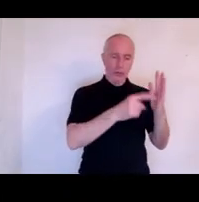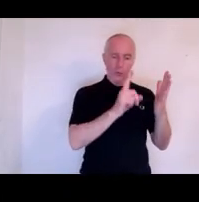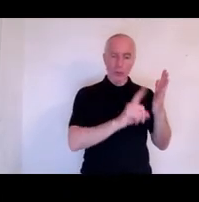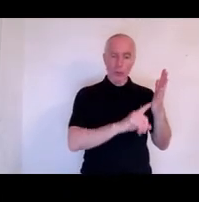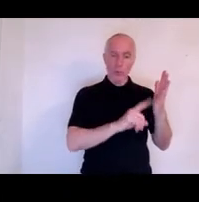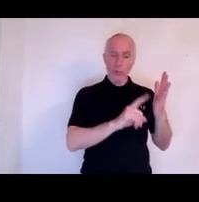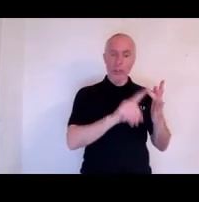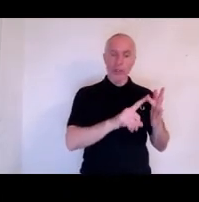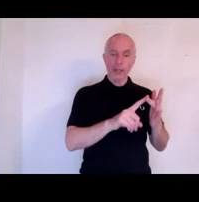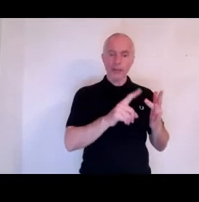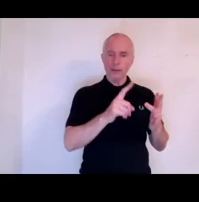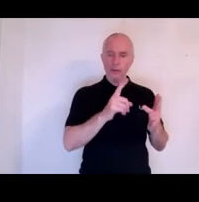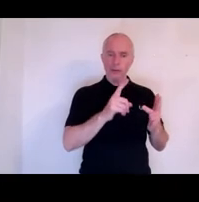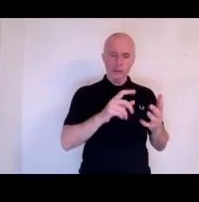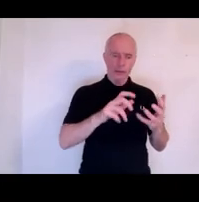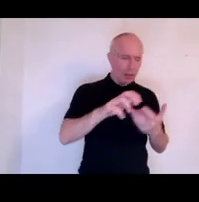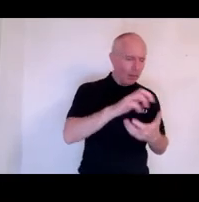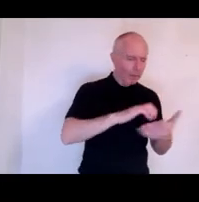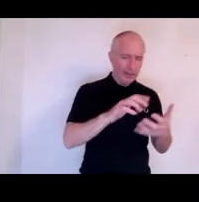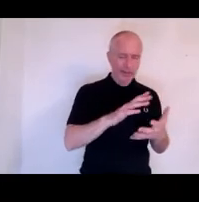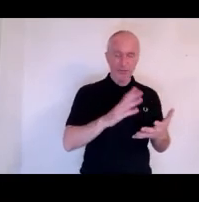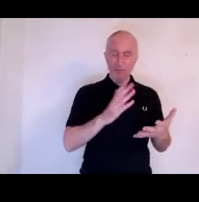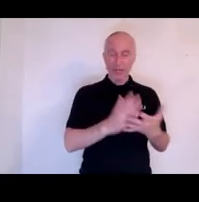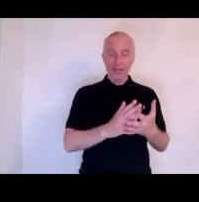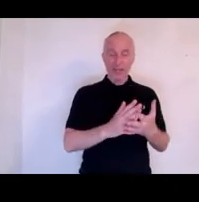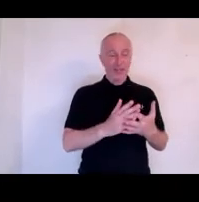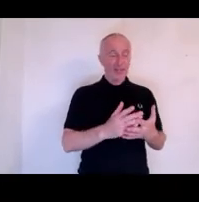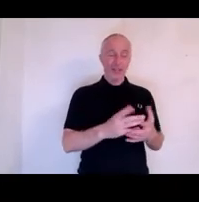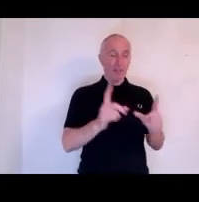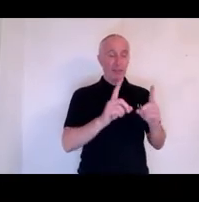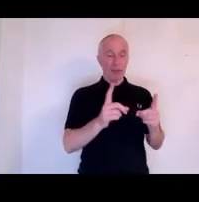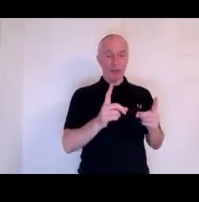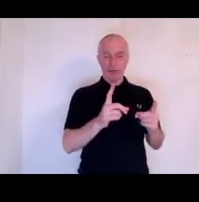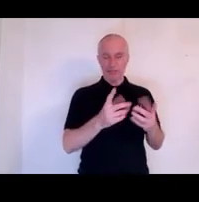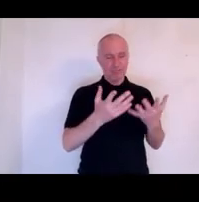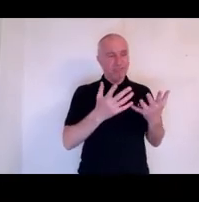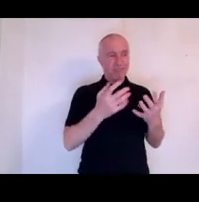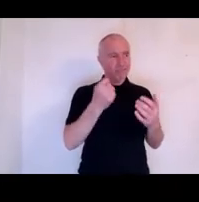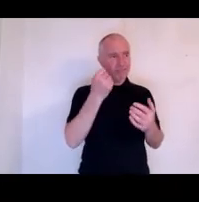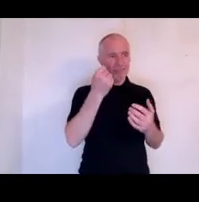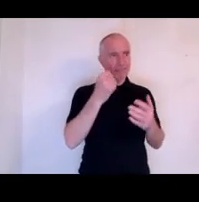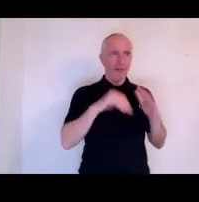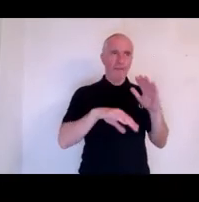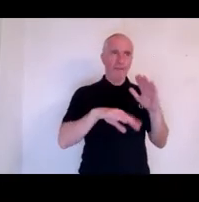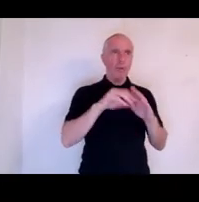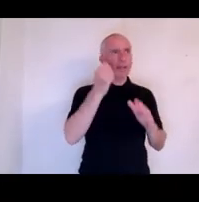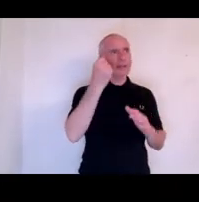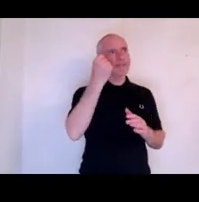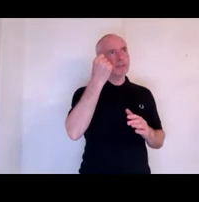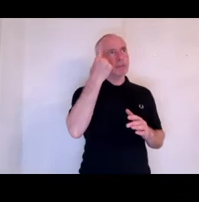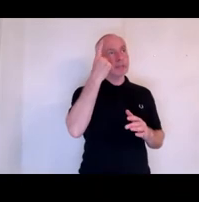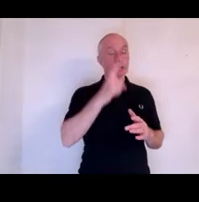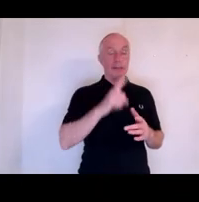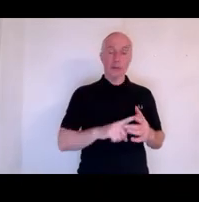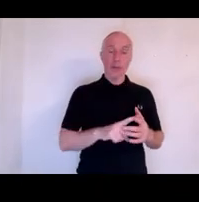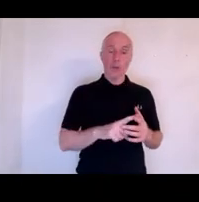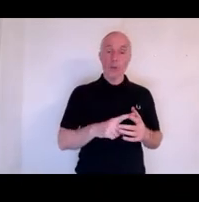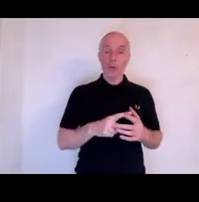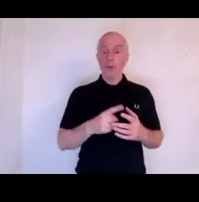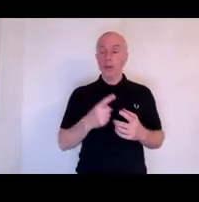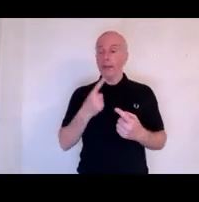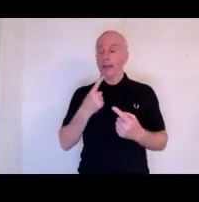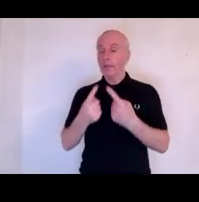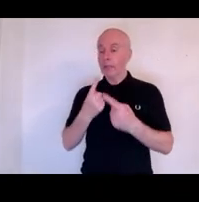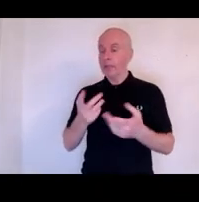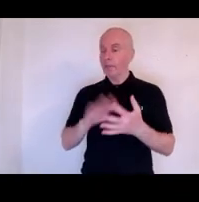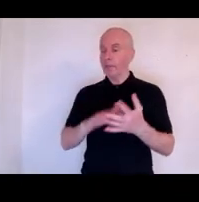poorly understood. So most of the data that we use to build our reactors on is actually based